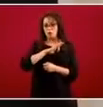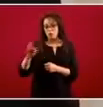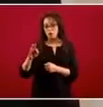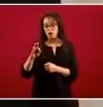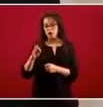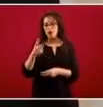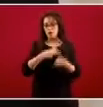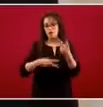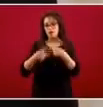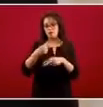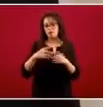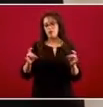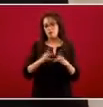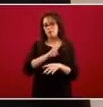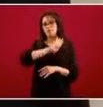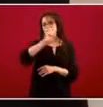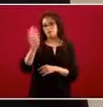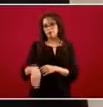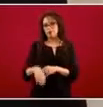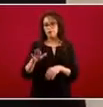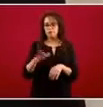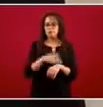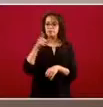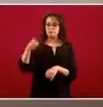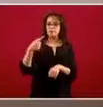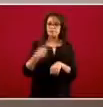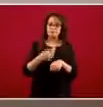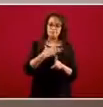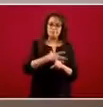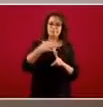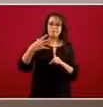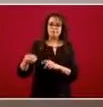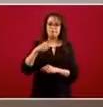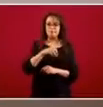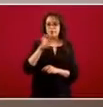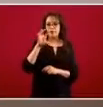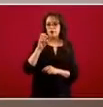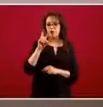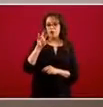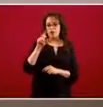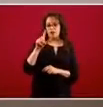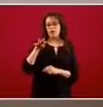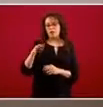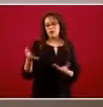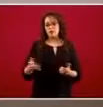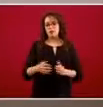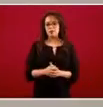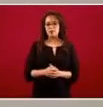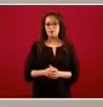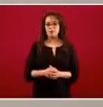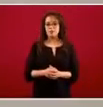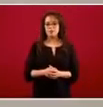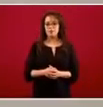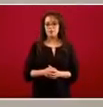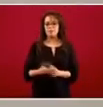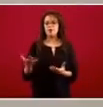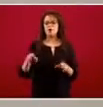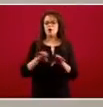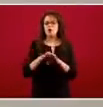And then, as we know, if the complications continue, the inflammation could lead to